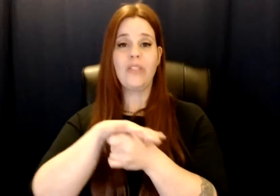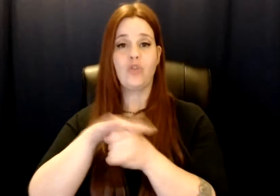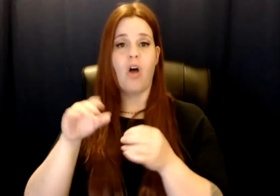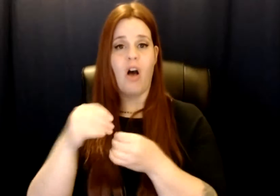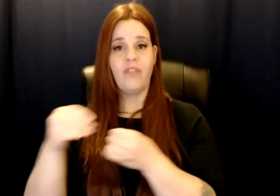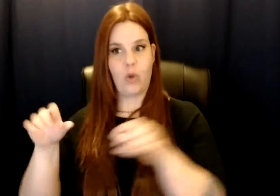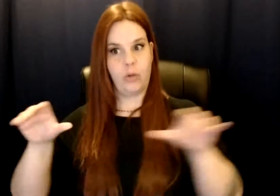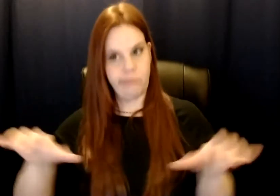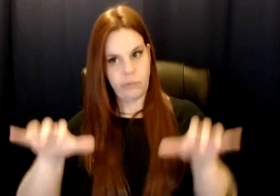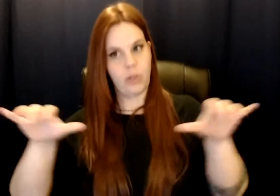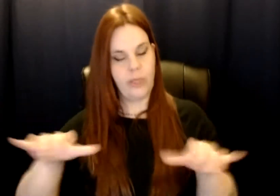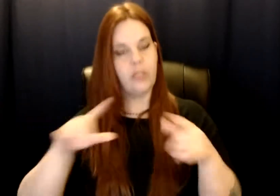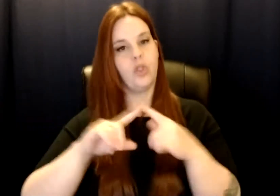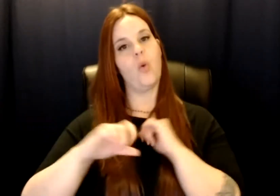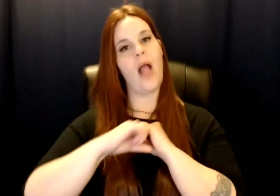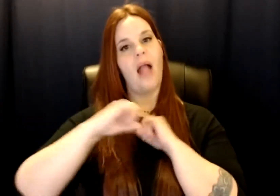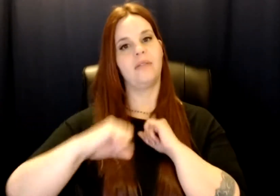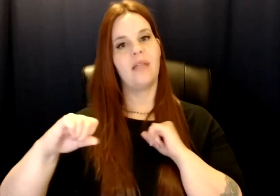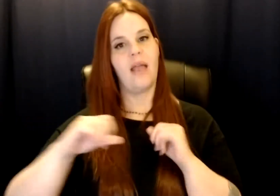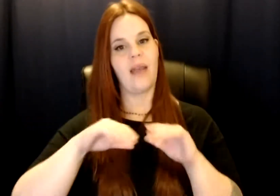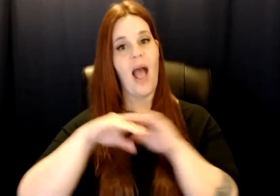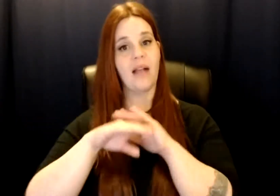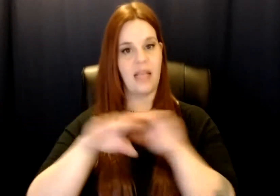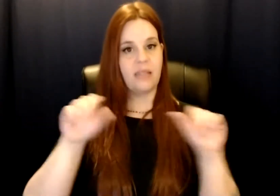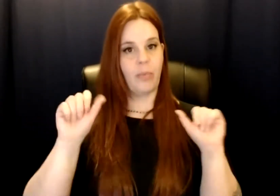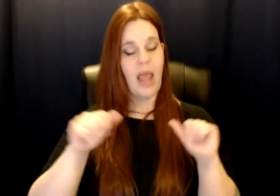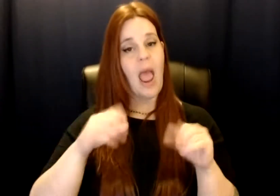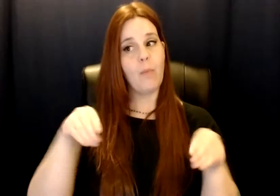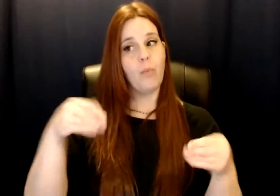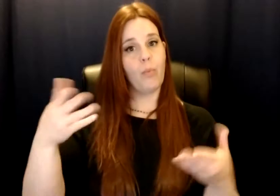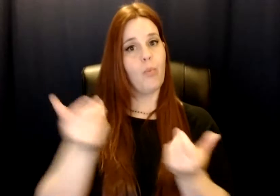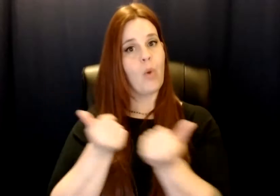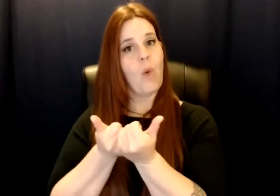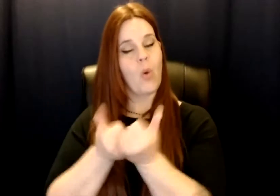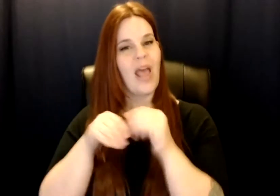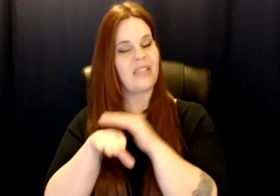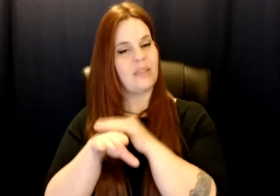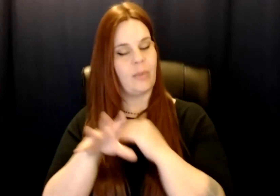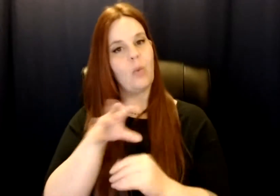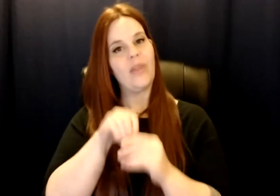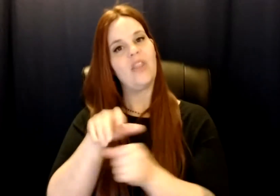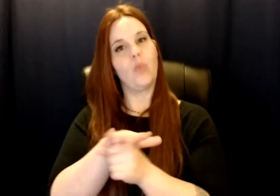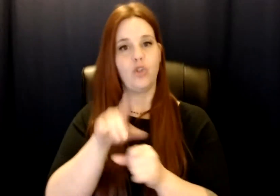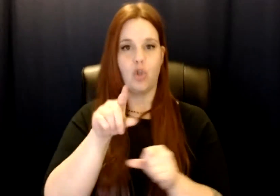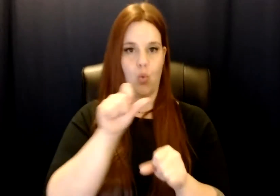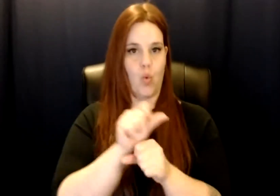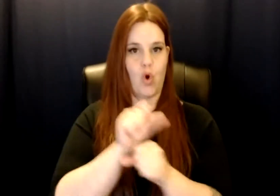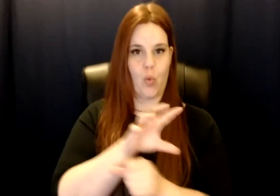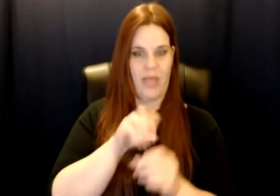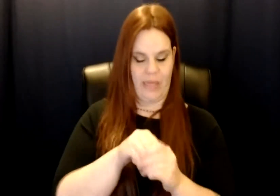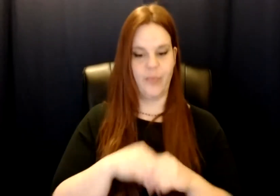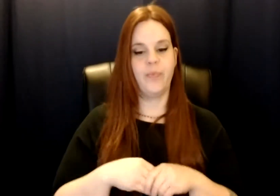to extend accessibility and promote accessibility within the region that you're working in. It